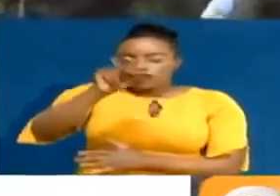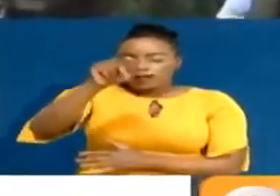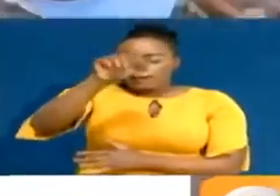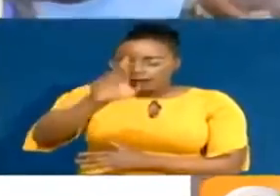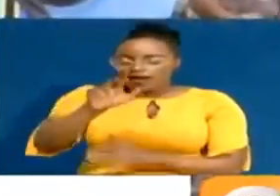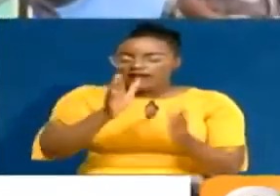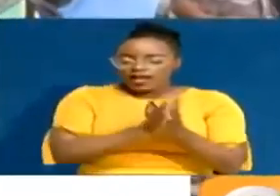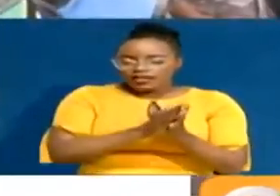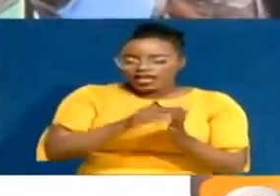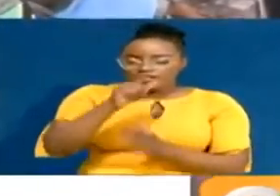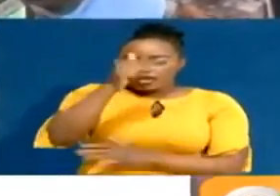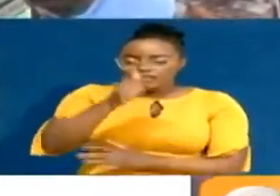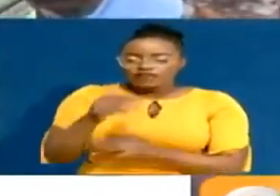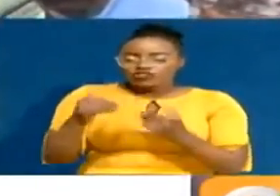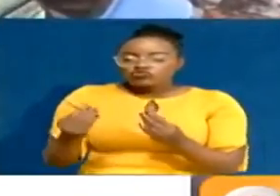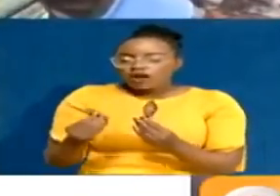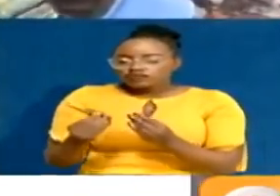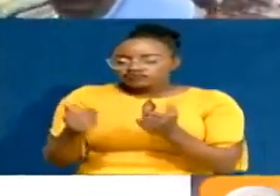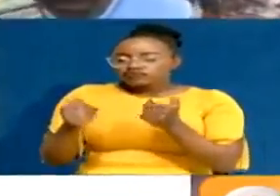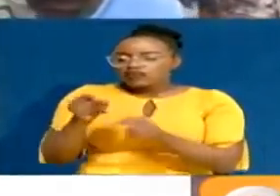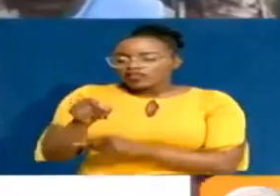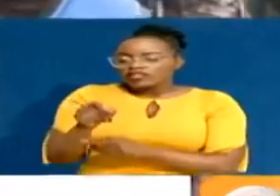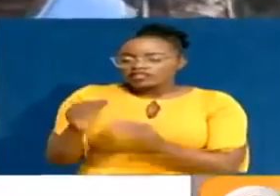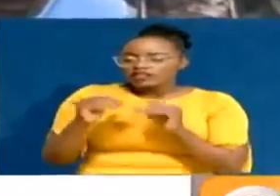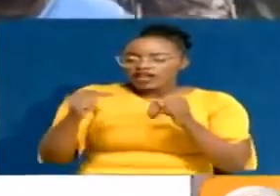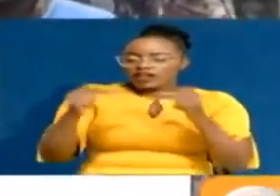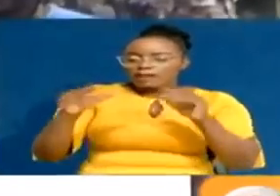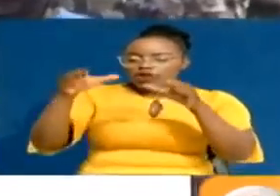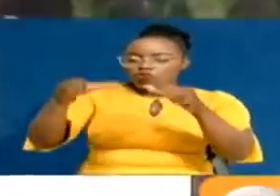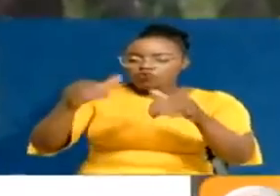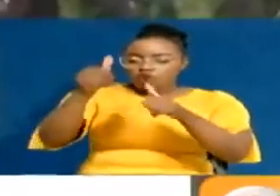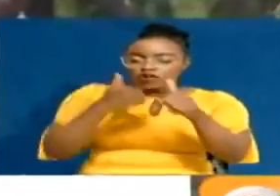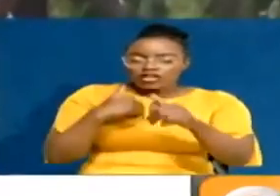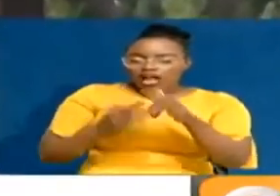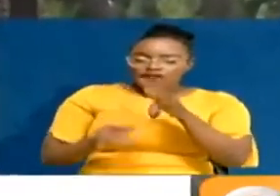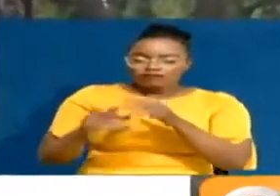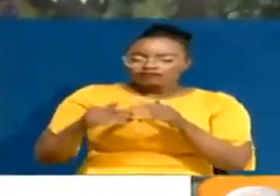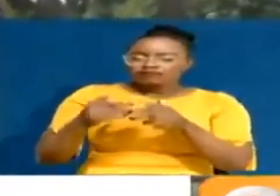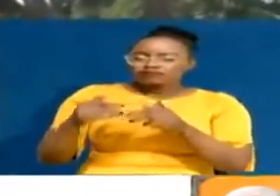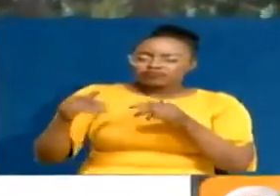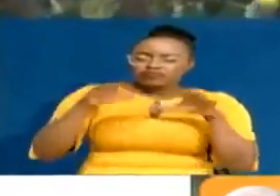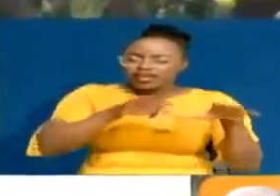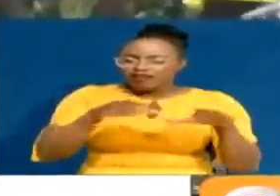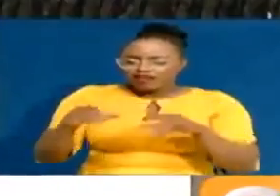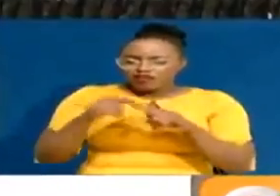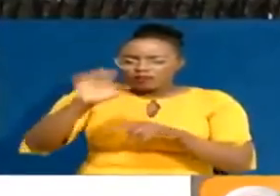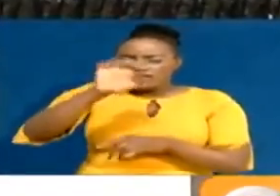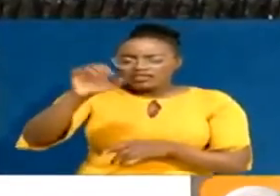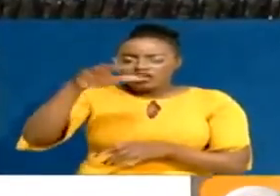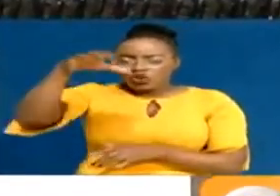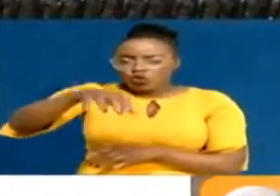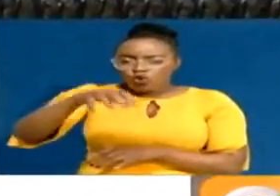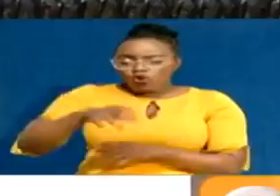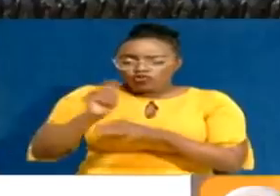and Tanzania, to combat the Allied Democratic Forces, a rebel group that continues to rain terror on civilians of eastern Congo.